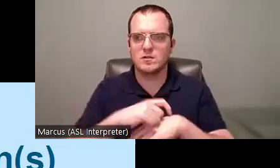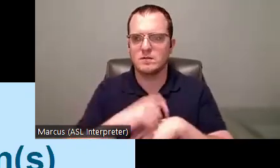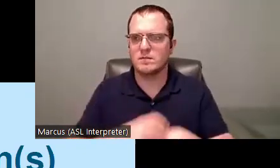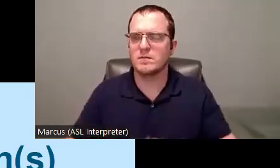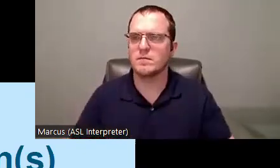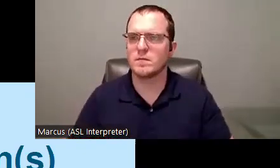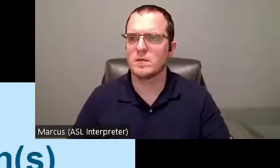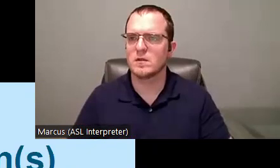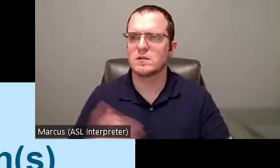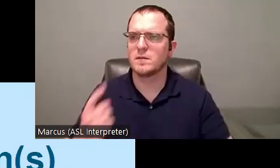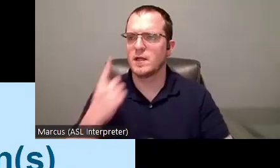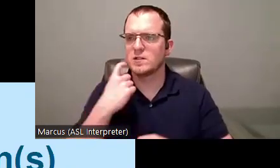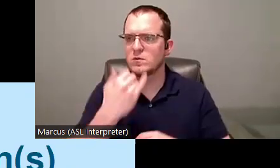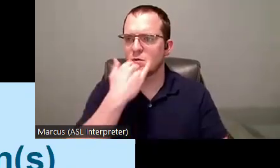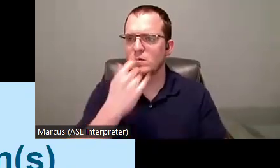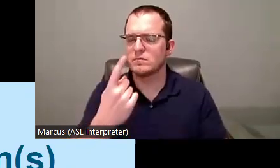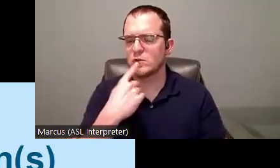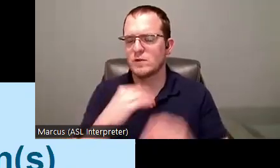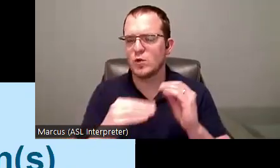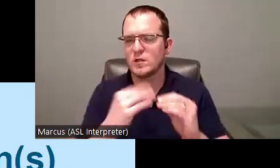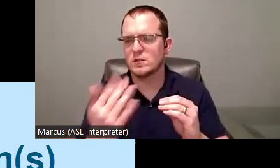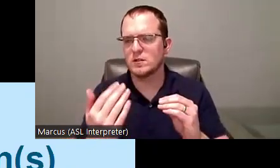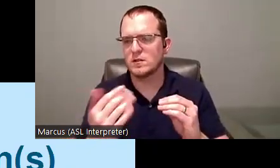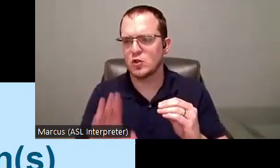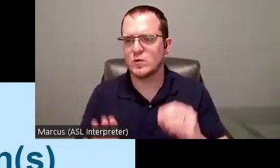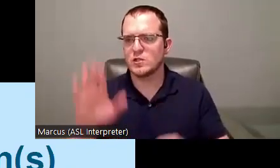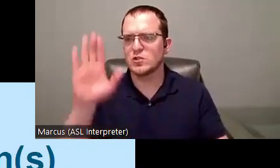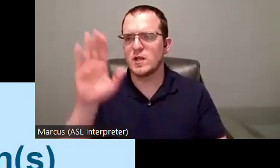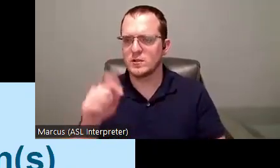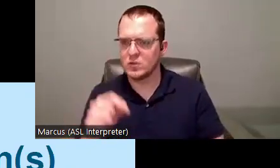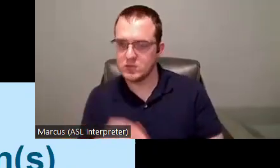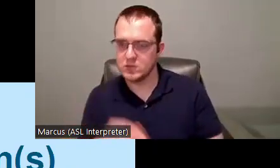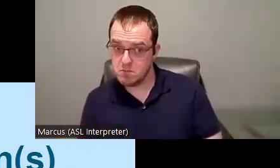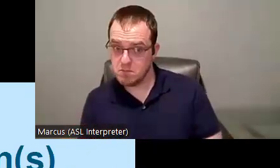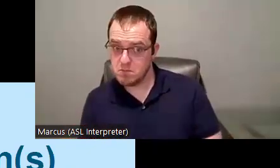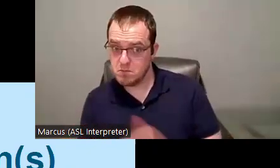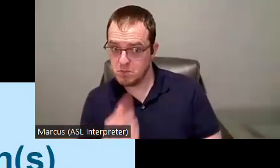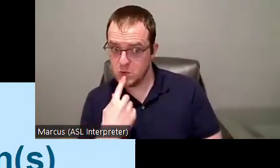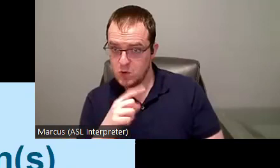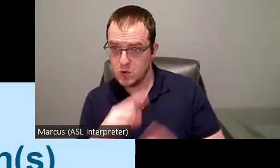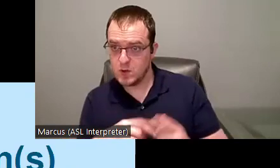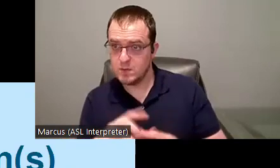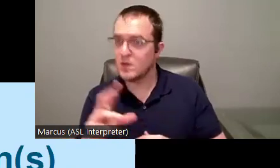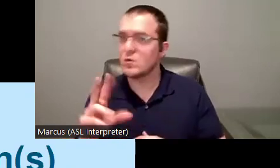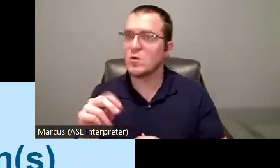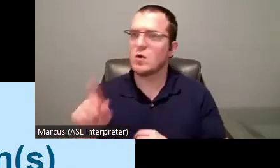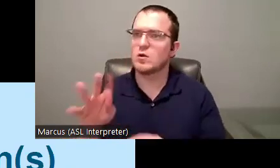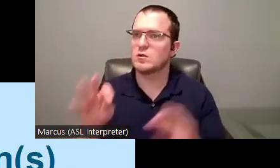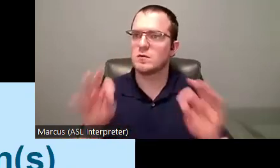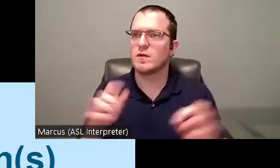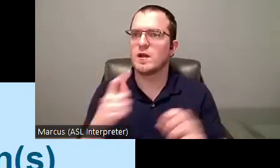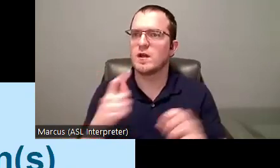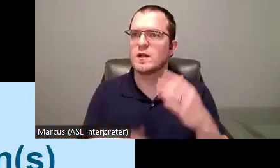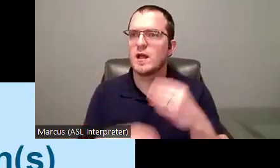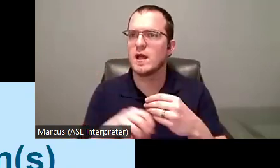correct something I just said. You raised your hand. No, not at all. It was perfect. I was just going to add